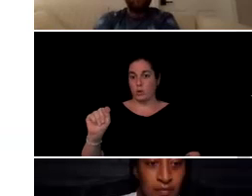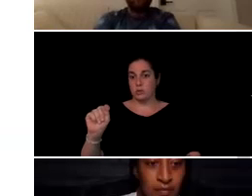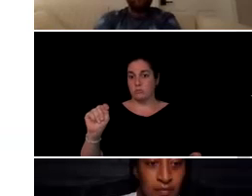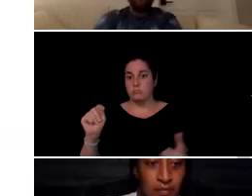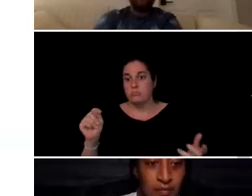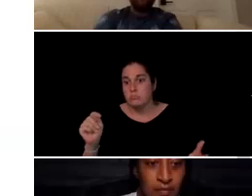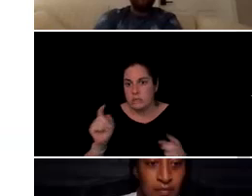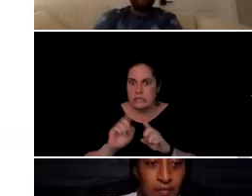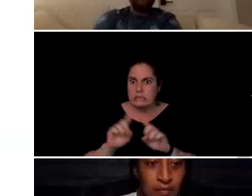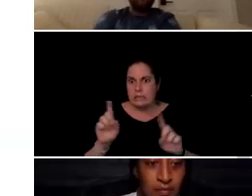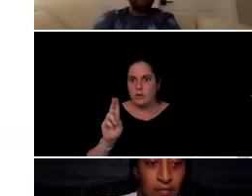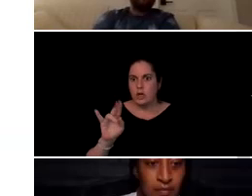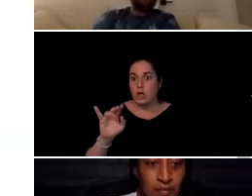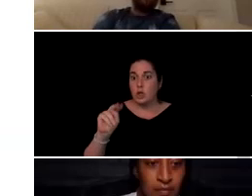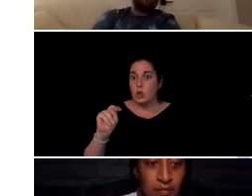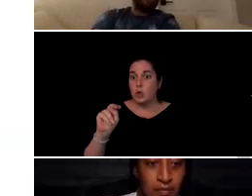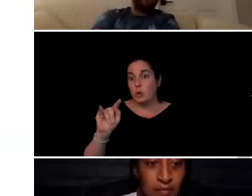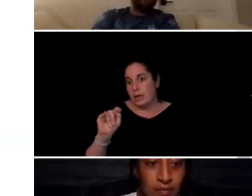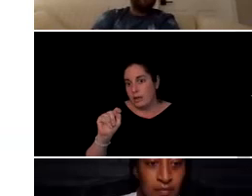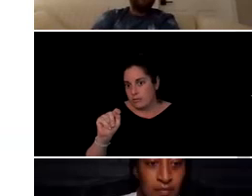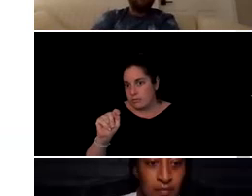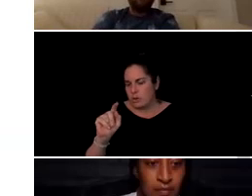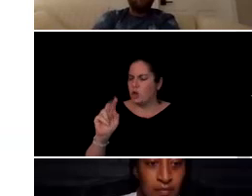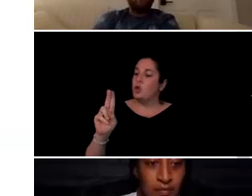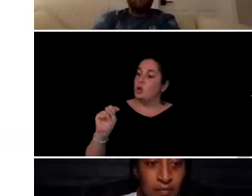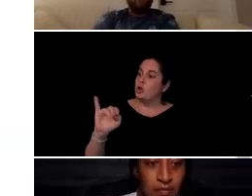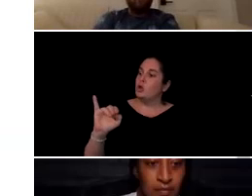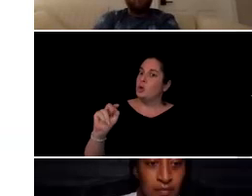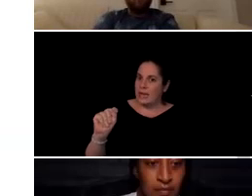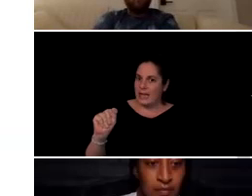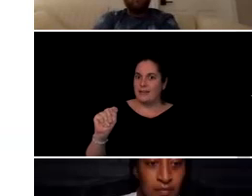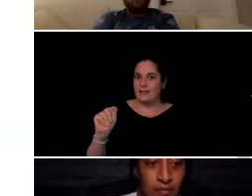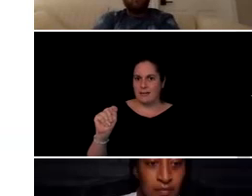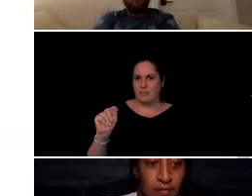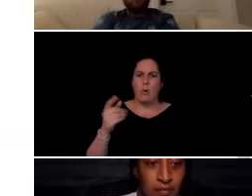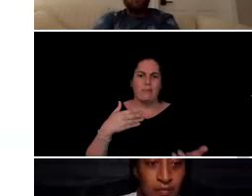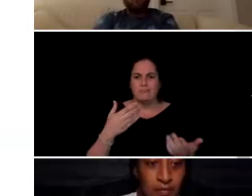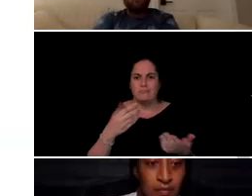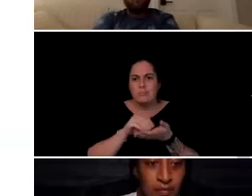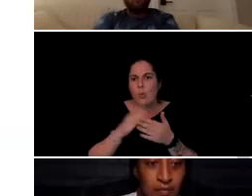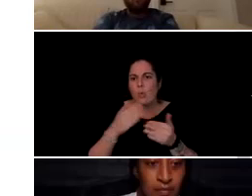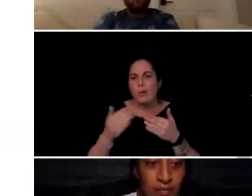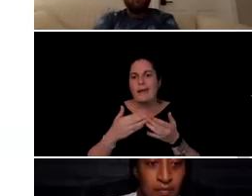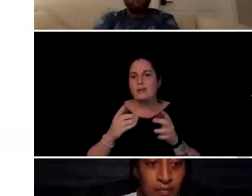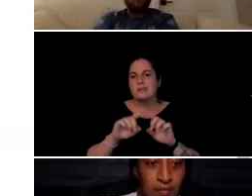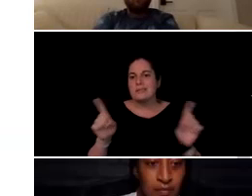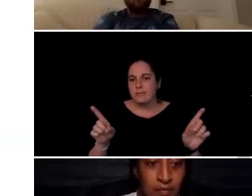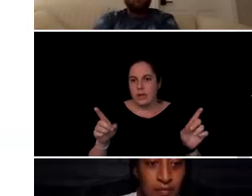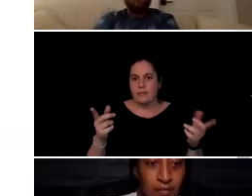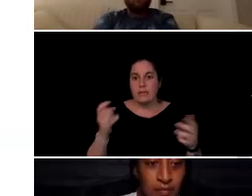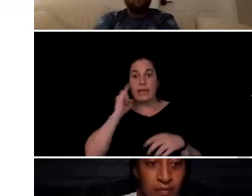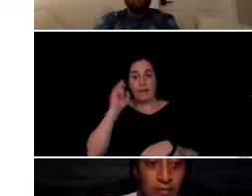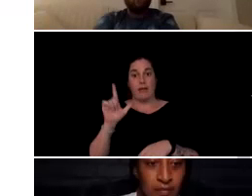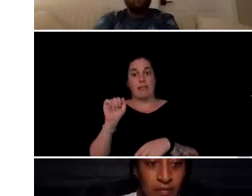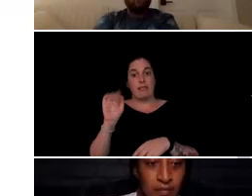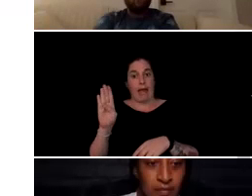Okay, or what, whatever is different, right? If this were lab class,